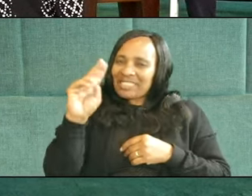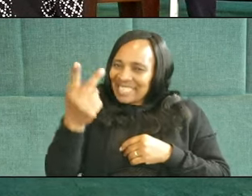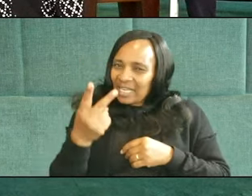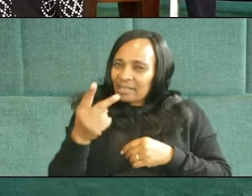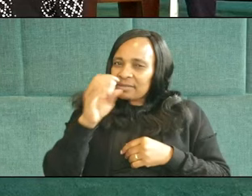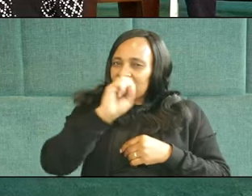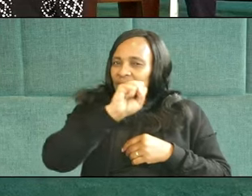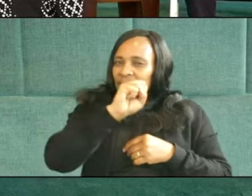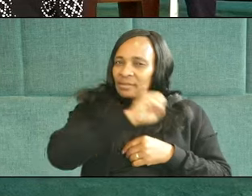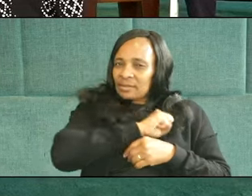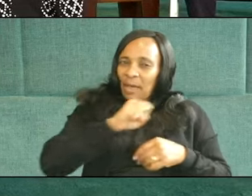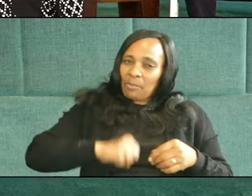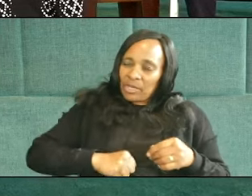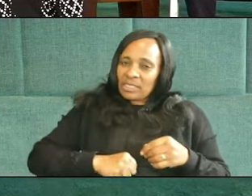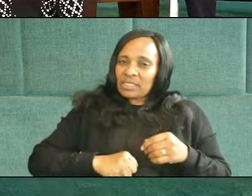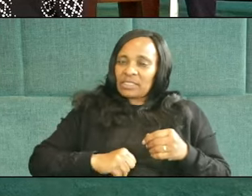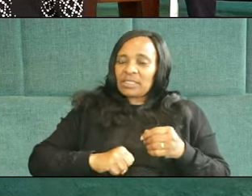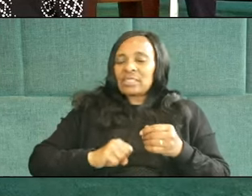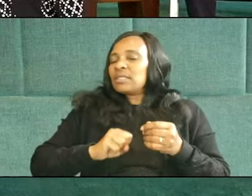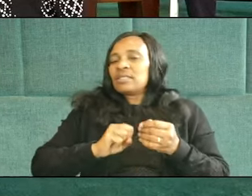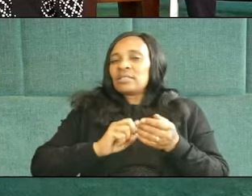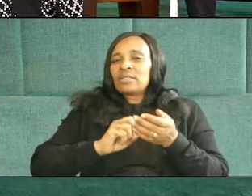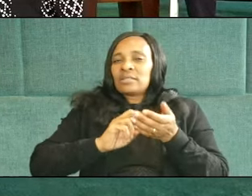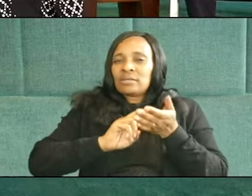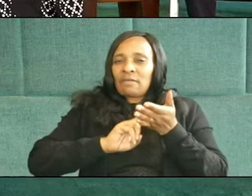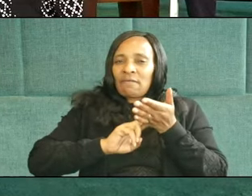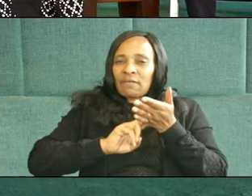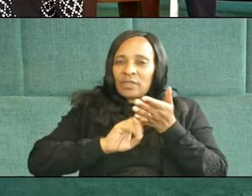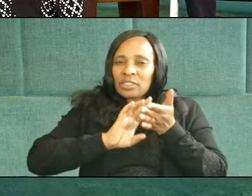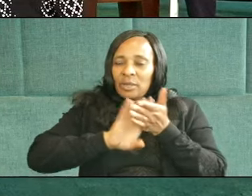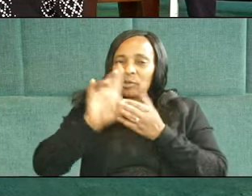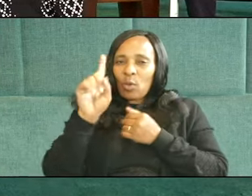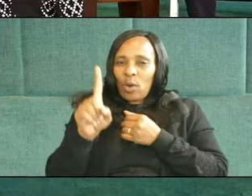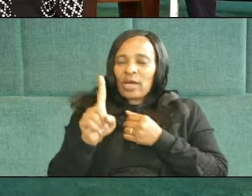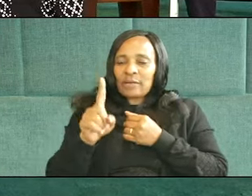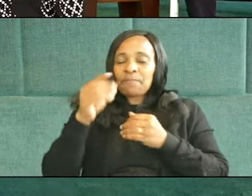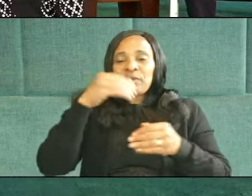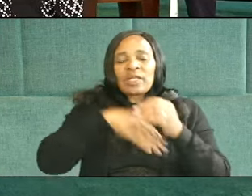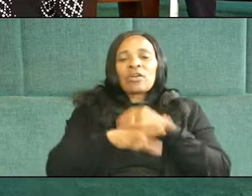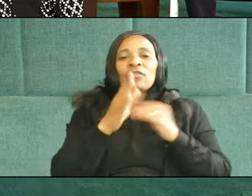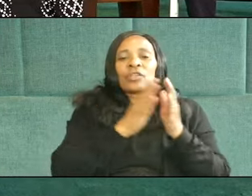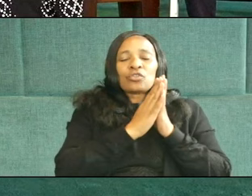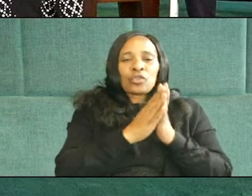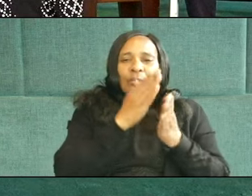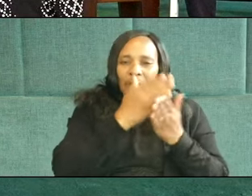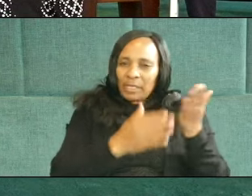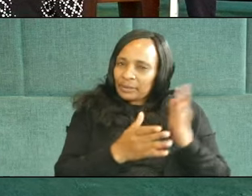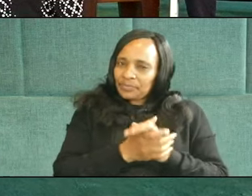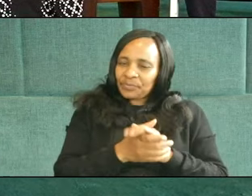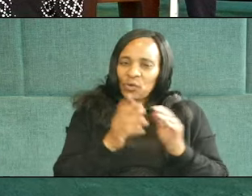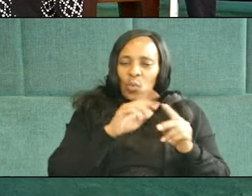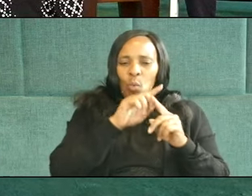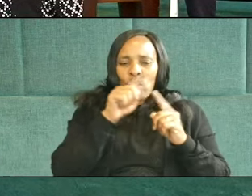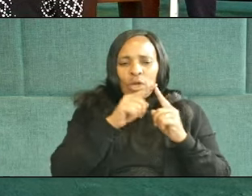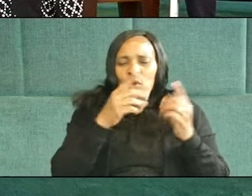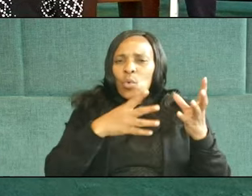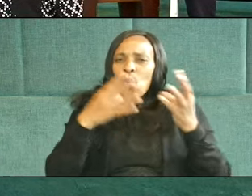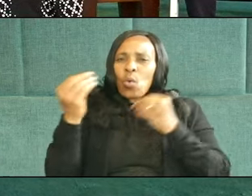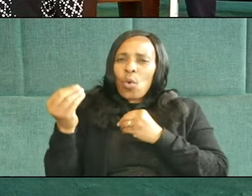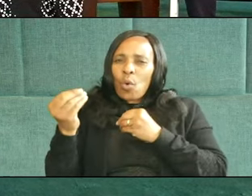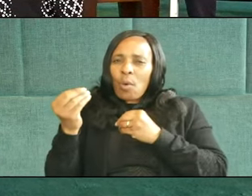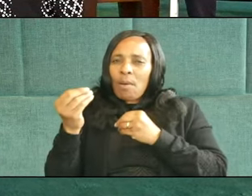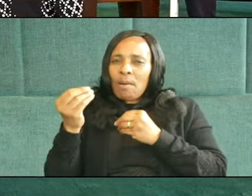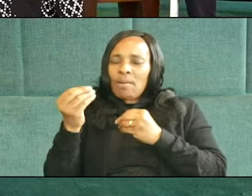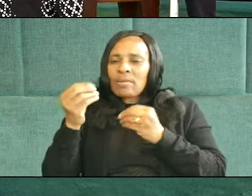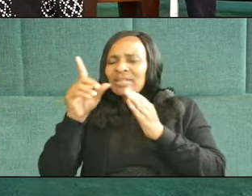Samuel, chapter 1. Brenda? Okay. So the into the story part, when you go and look, apart from looking at